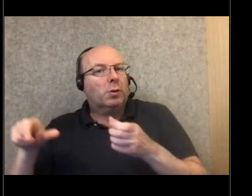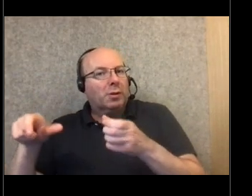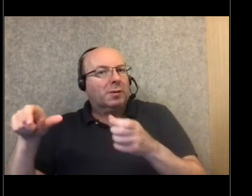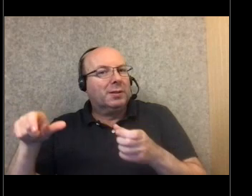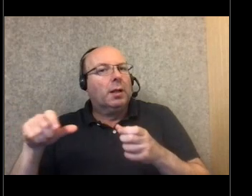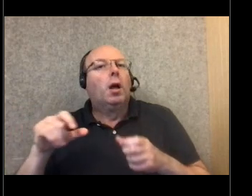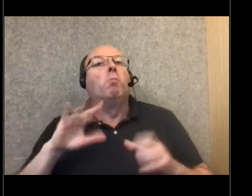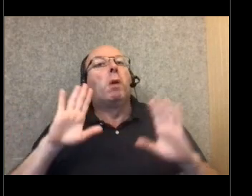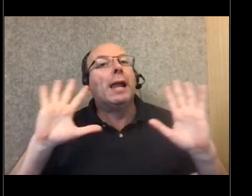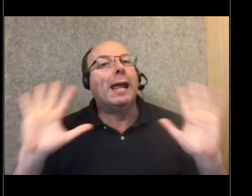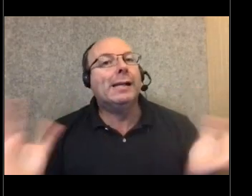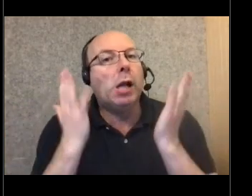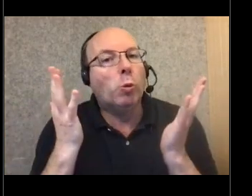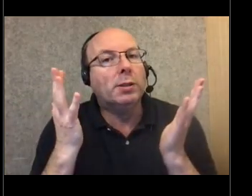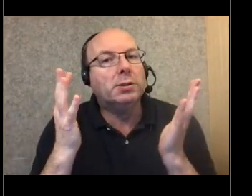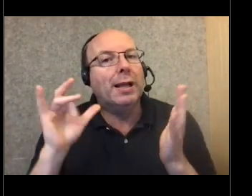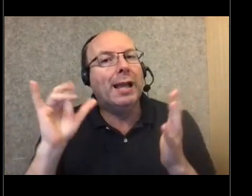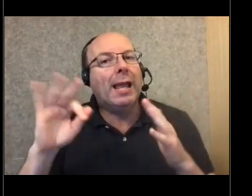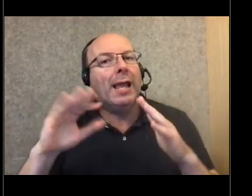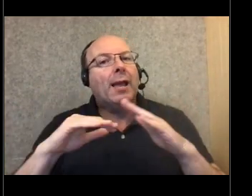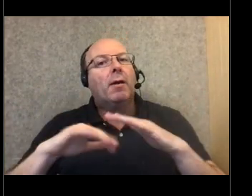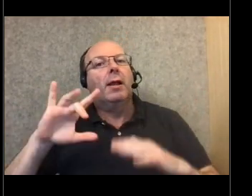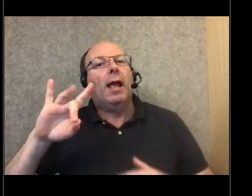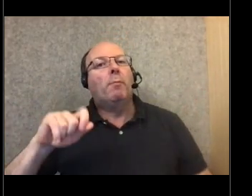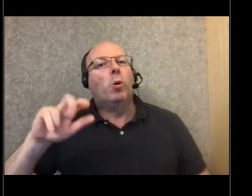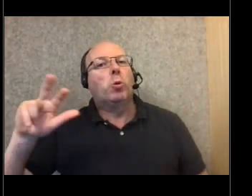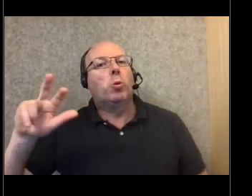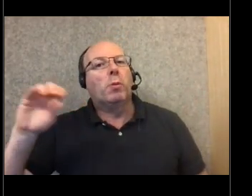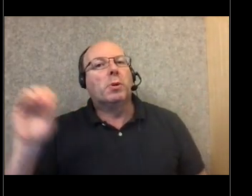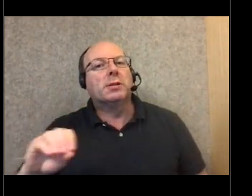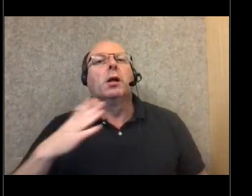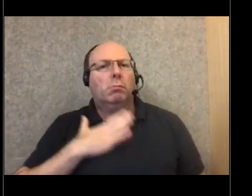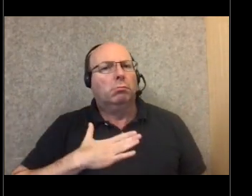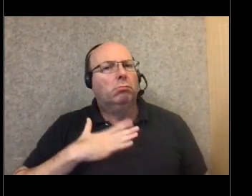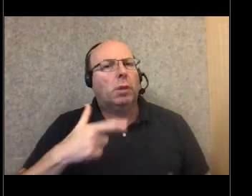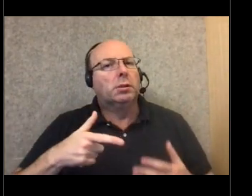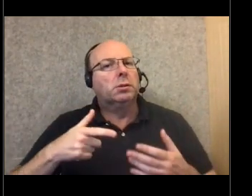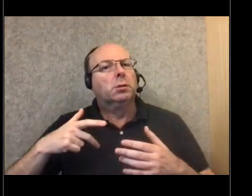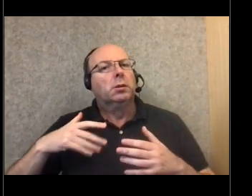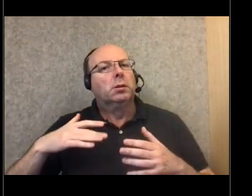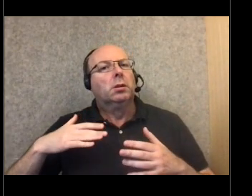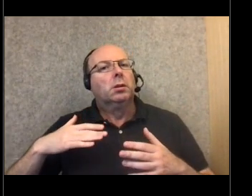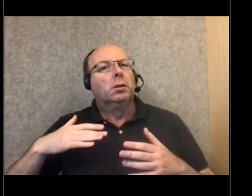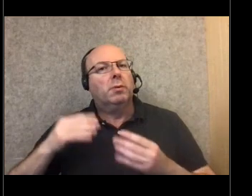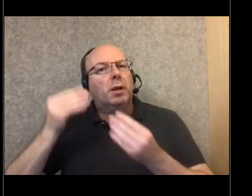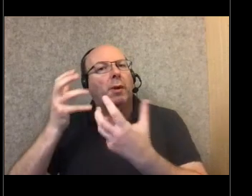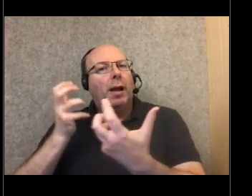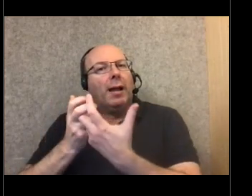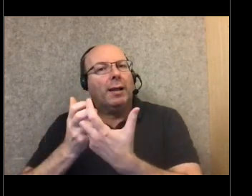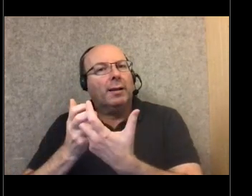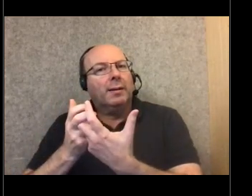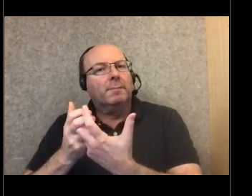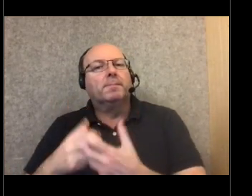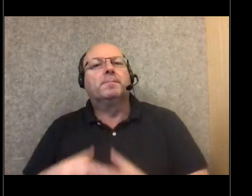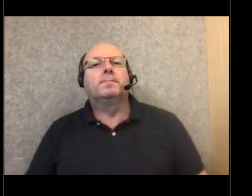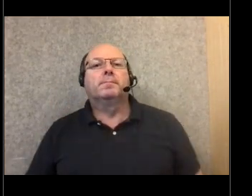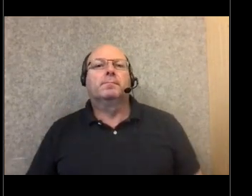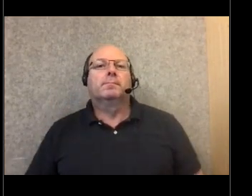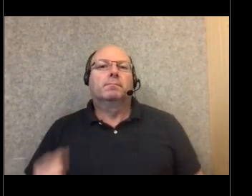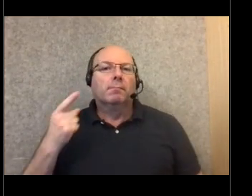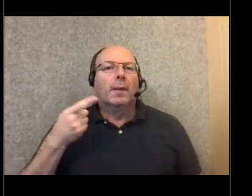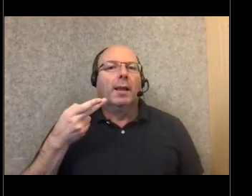exceed 8.3%, to make accessible routes compliant, except that handrail provisions are not